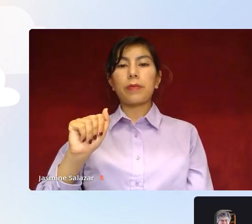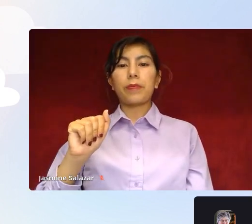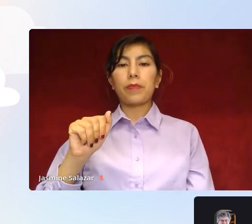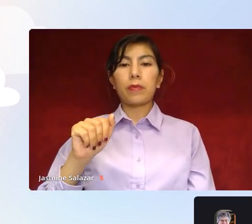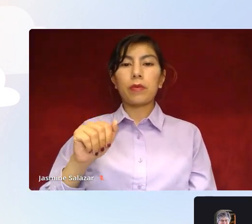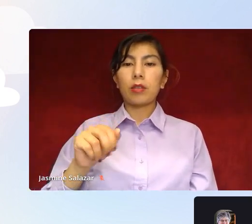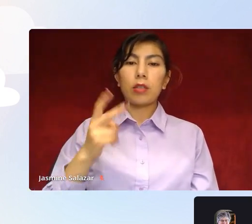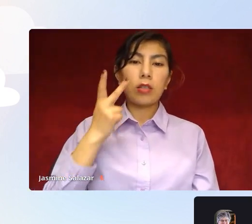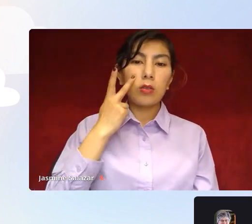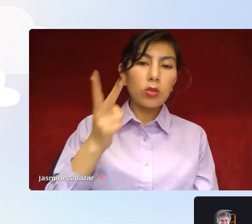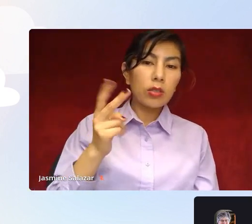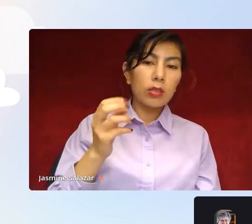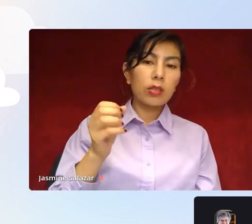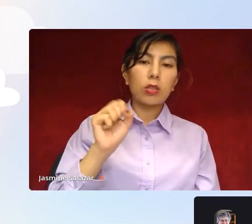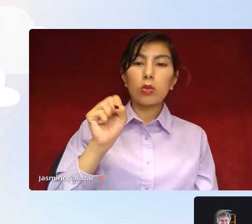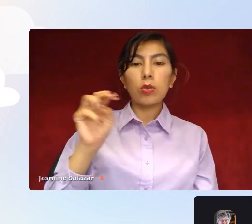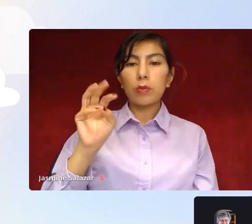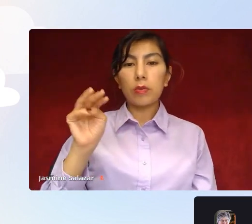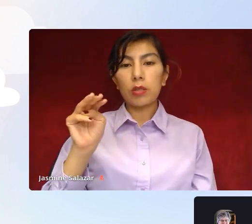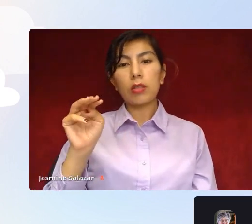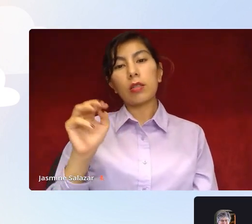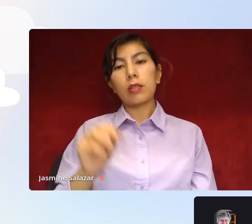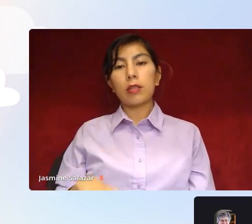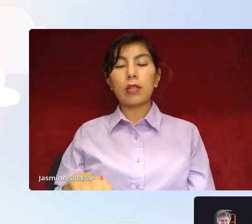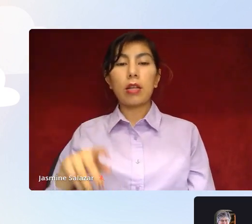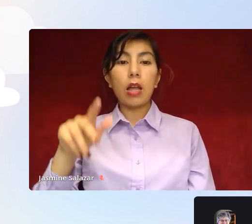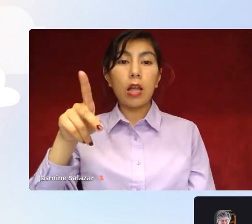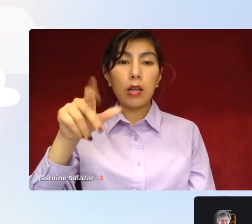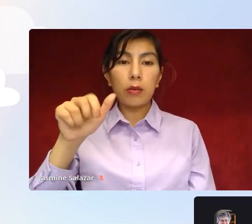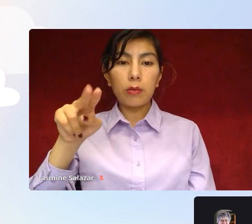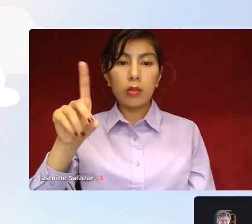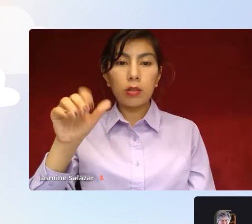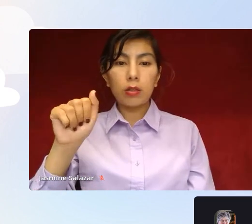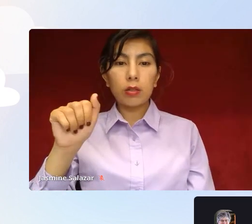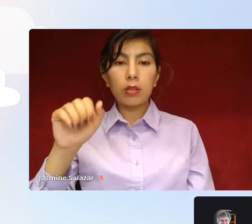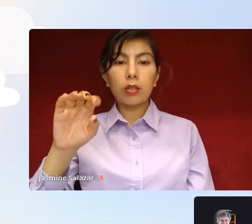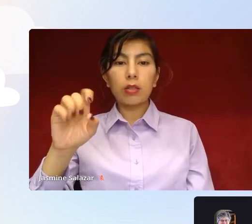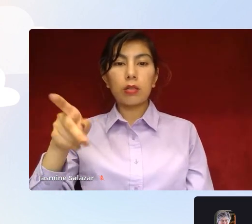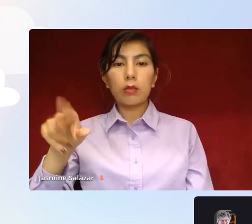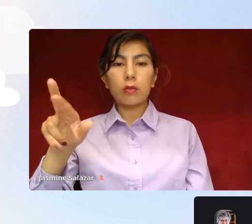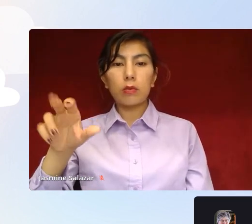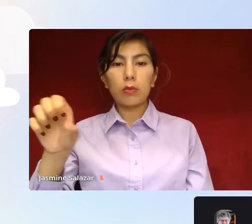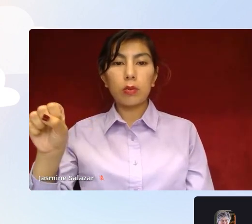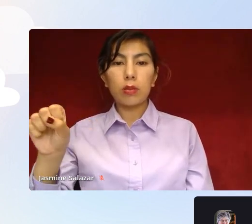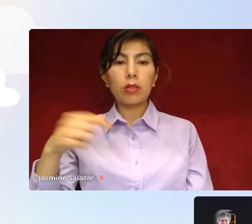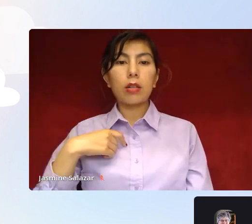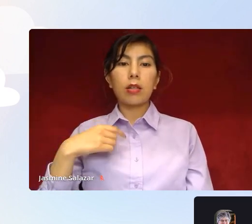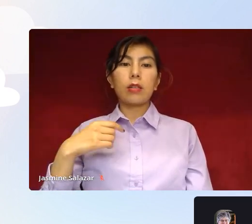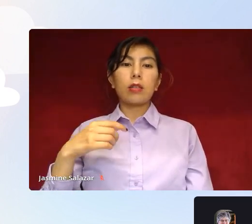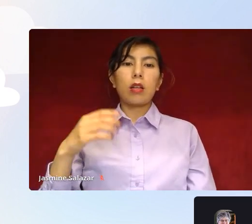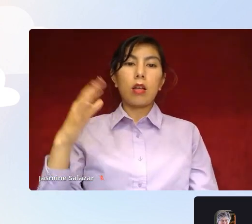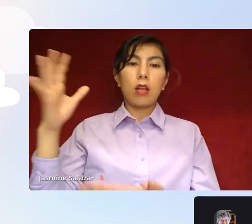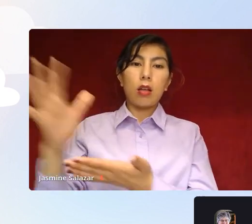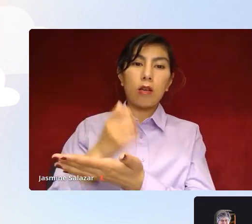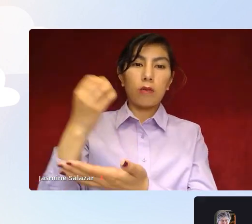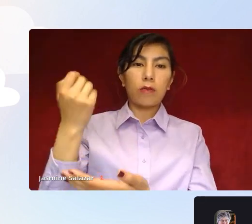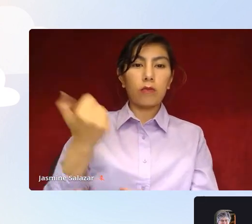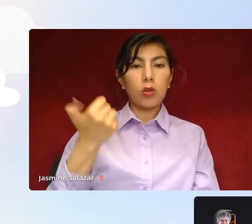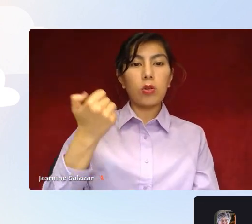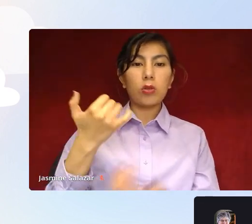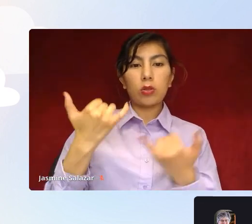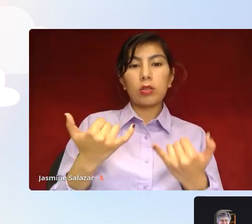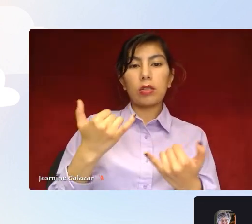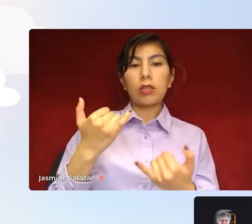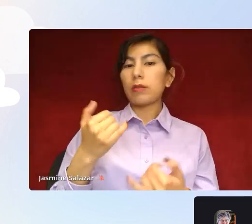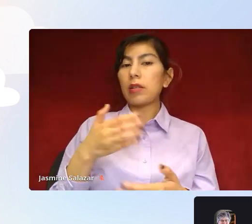media. Panda Express is having a national fundraiser for us today at any Panda Express if you order online. And